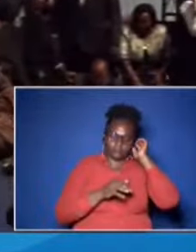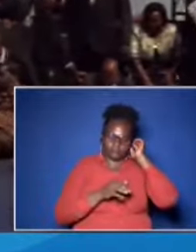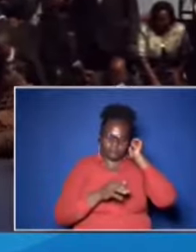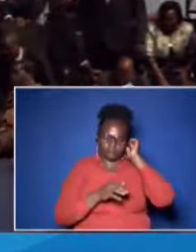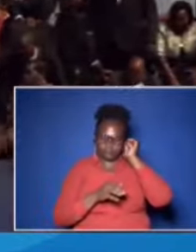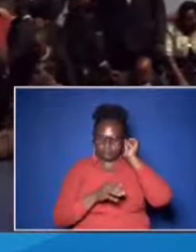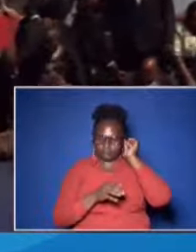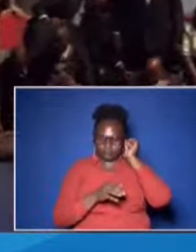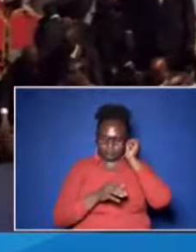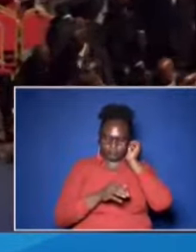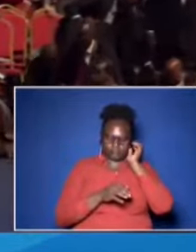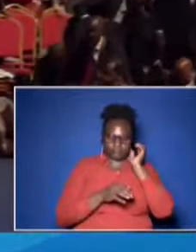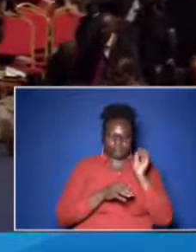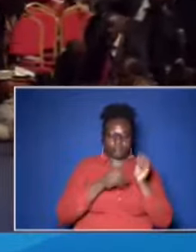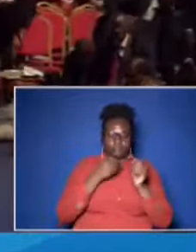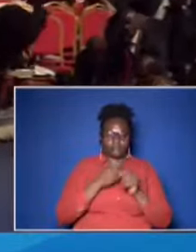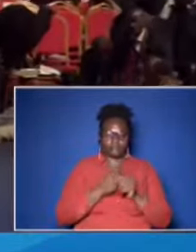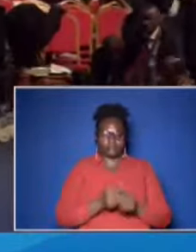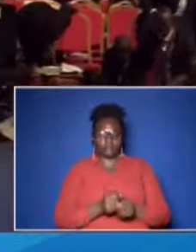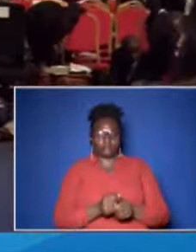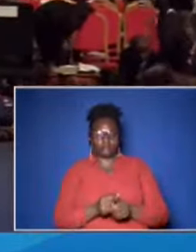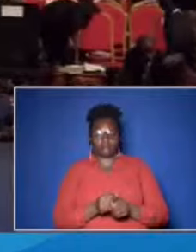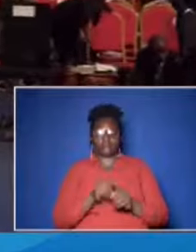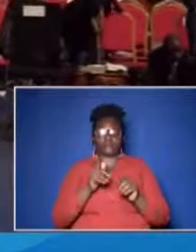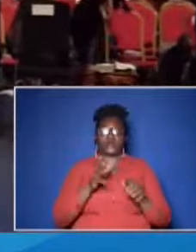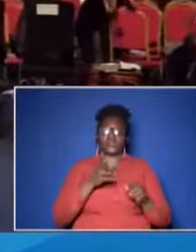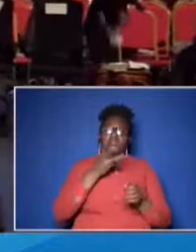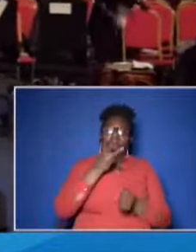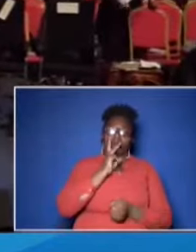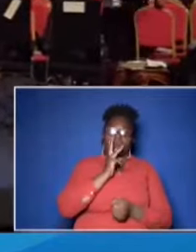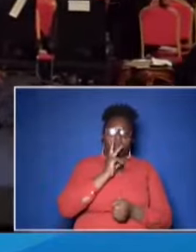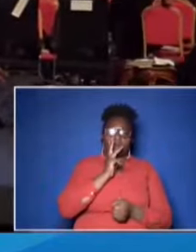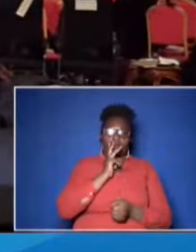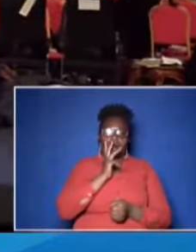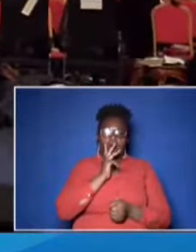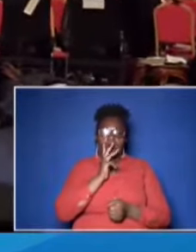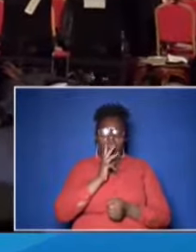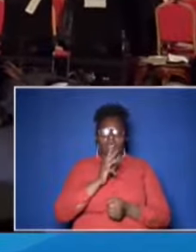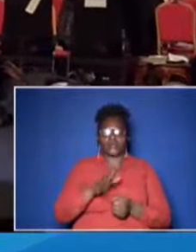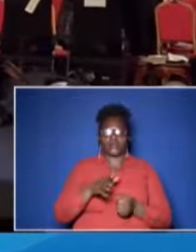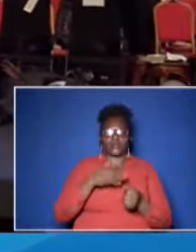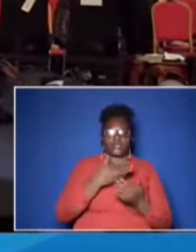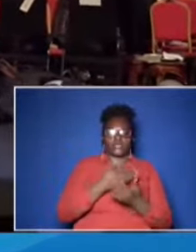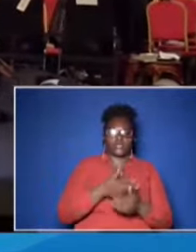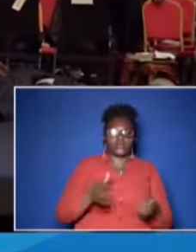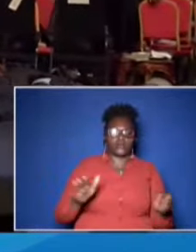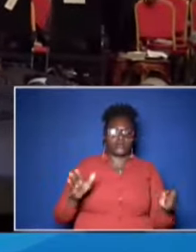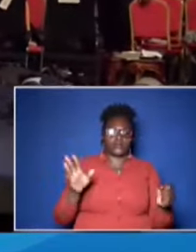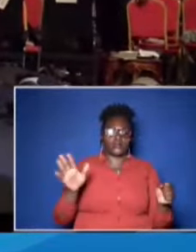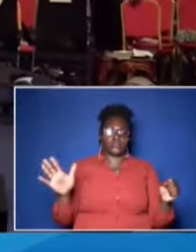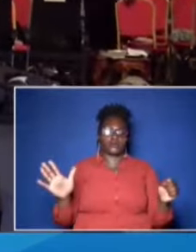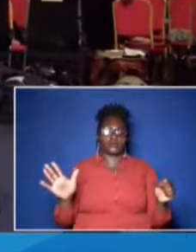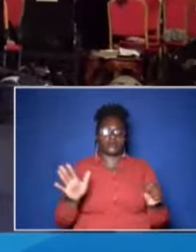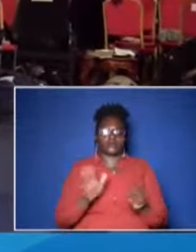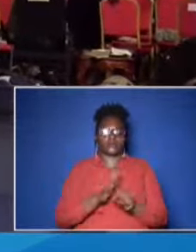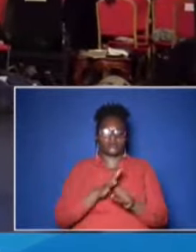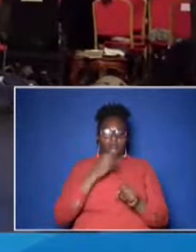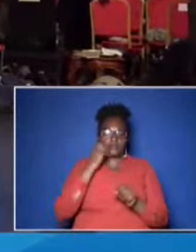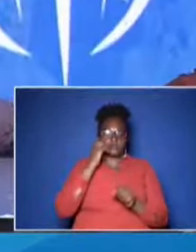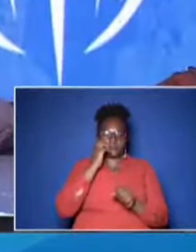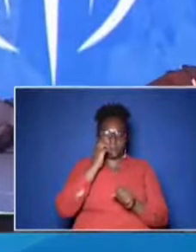s to the water there is some